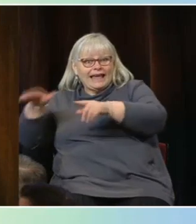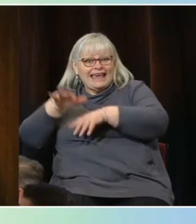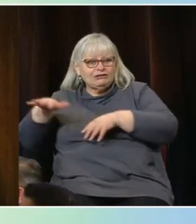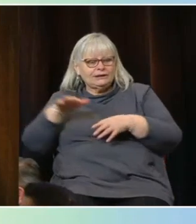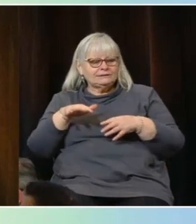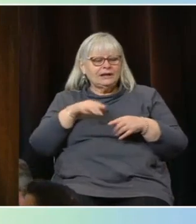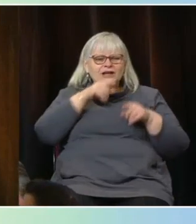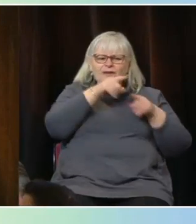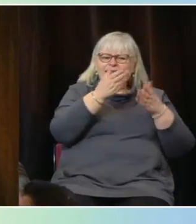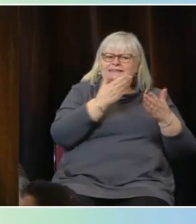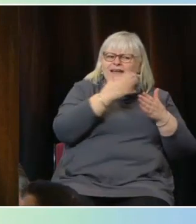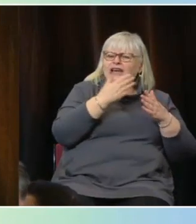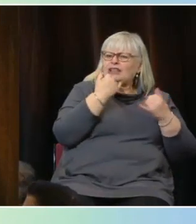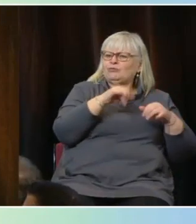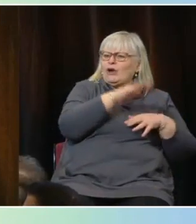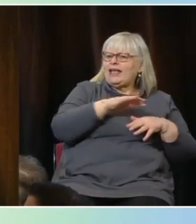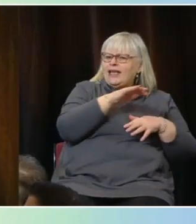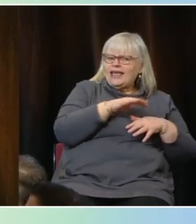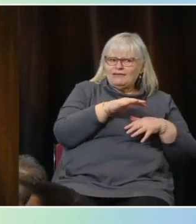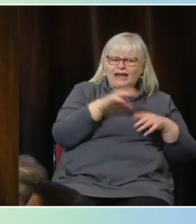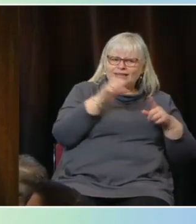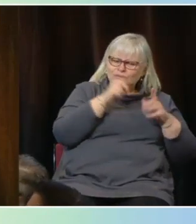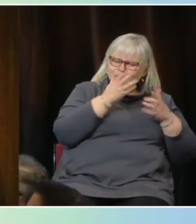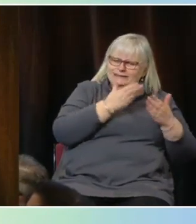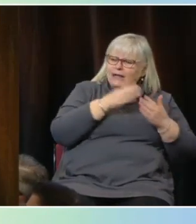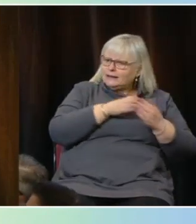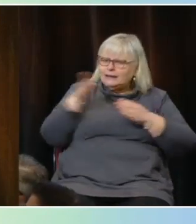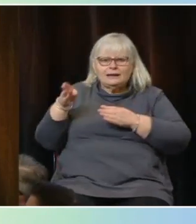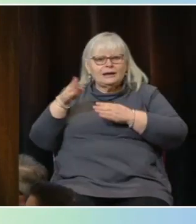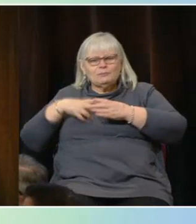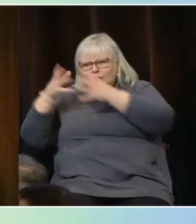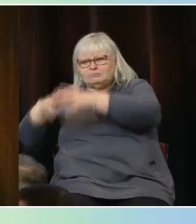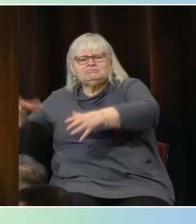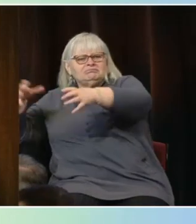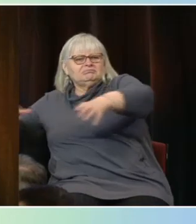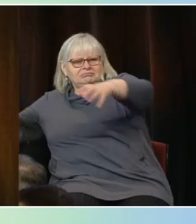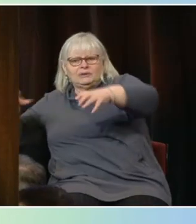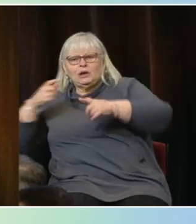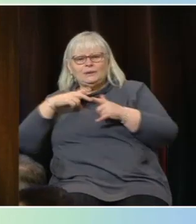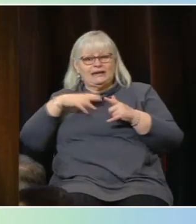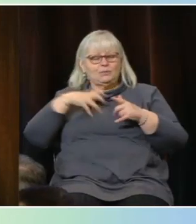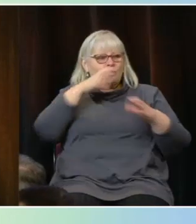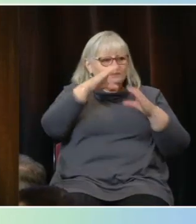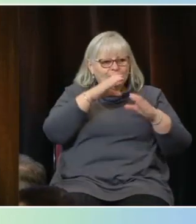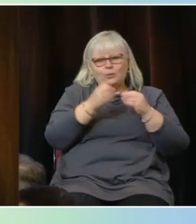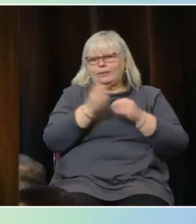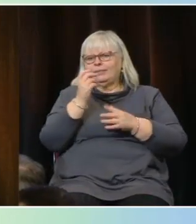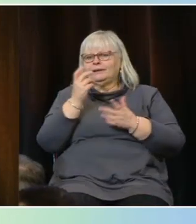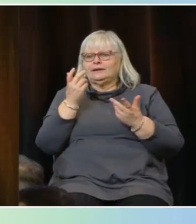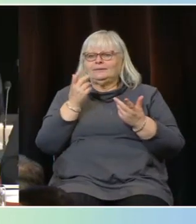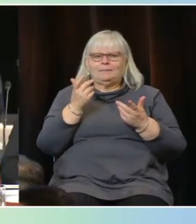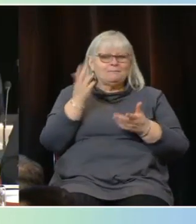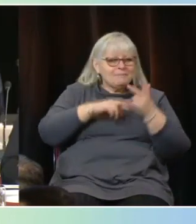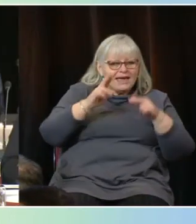career paths that would generate greater benefits both for them and the country we need much more communication with parents and young people about the jobs